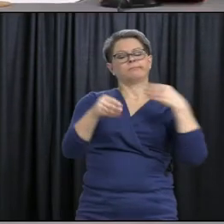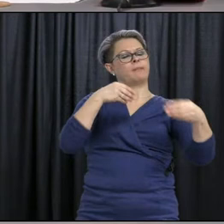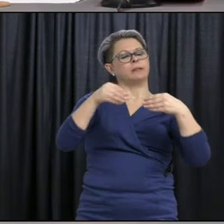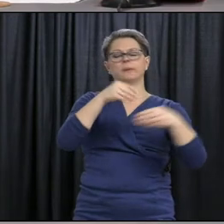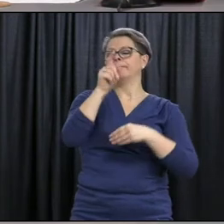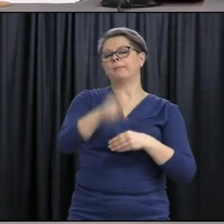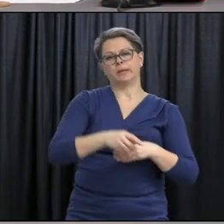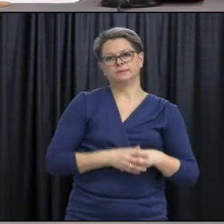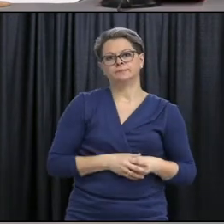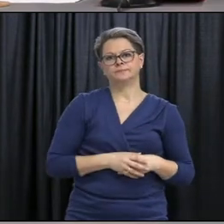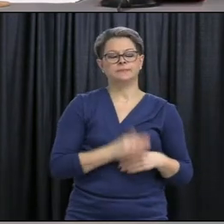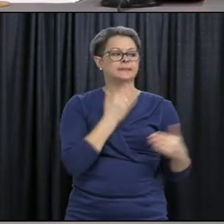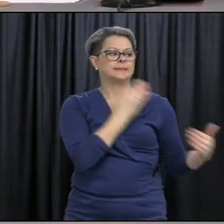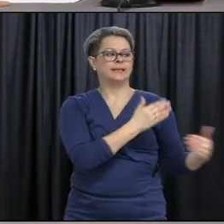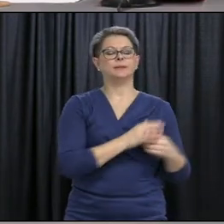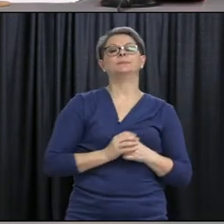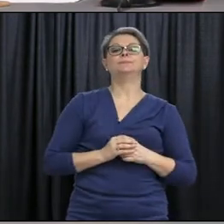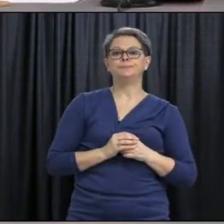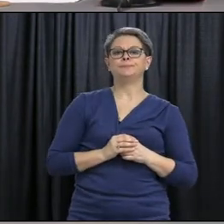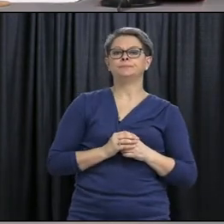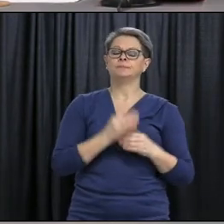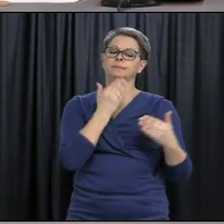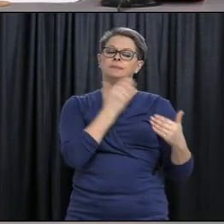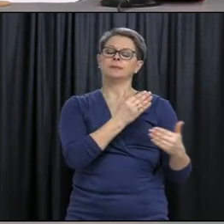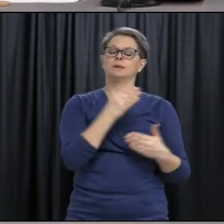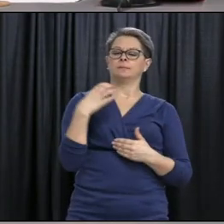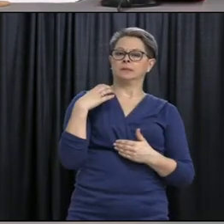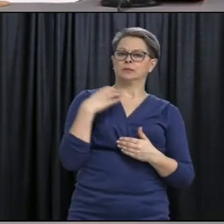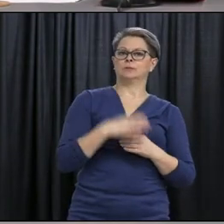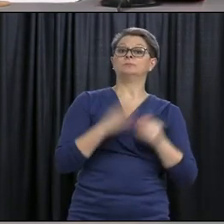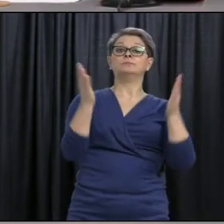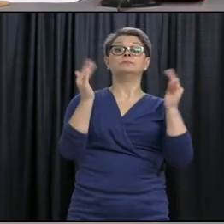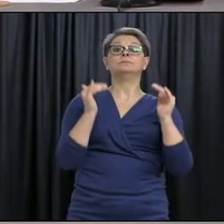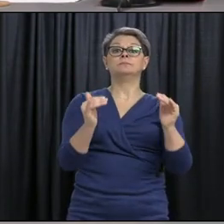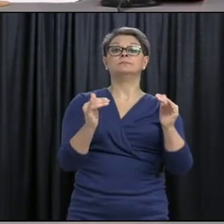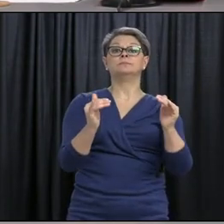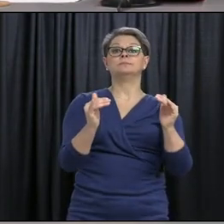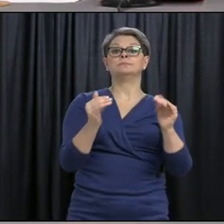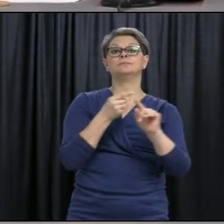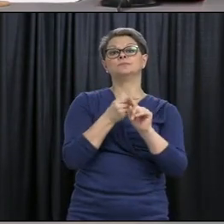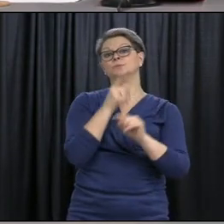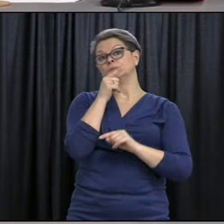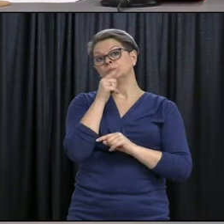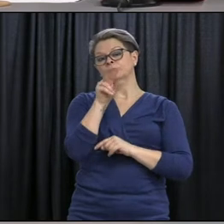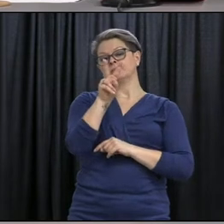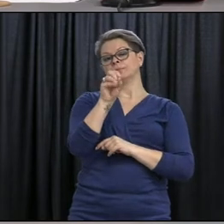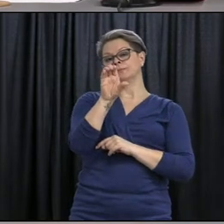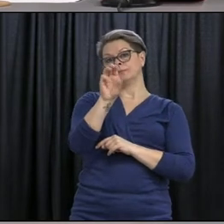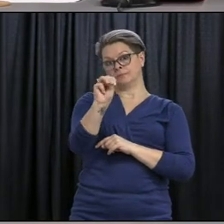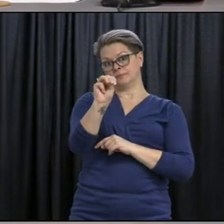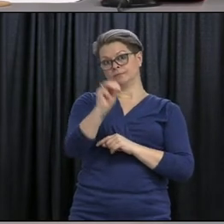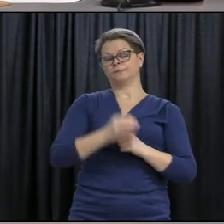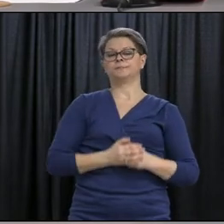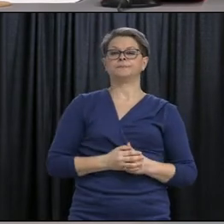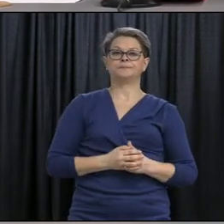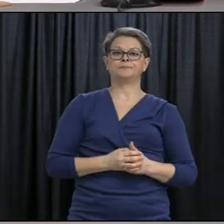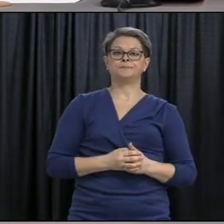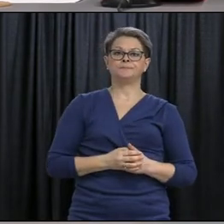Thank you very much. Thank you, Diane. Thank you, Minister. Our next questions are from Brian Callahan, VOCM. Please go